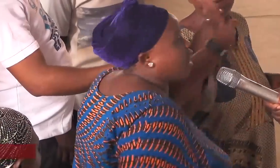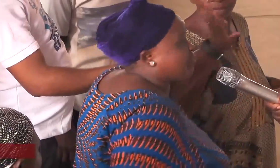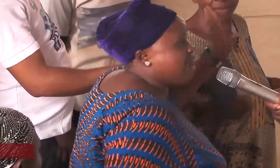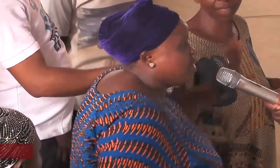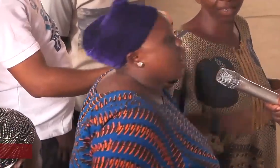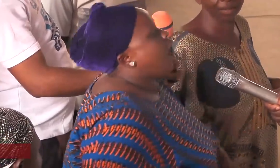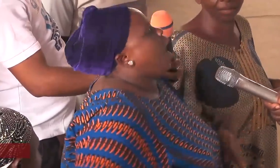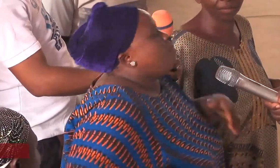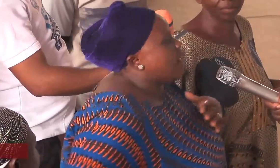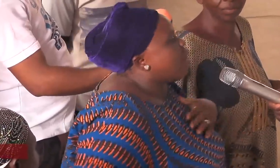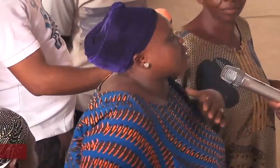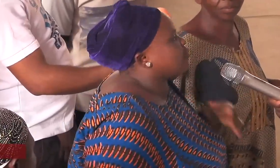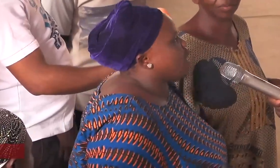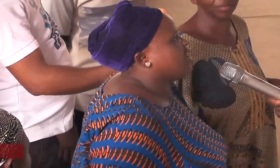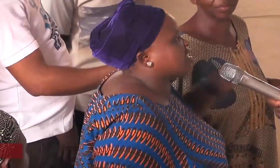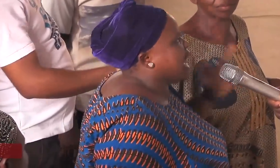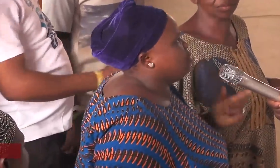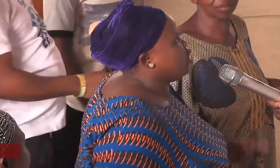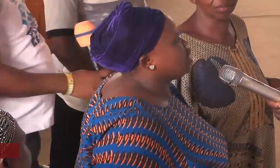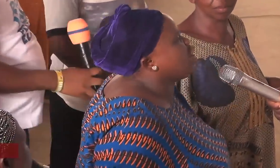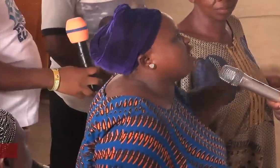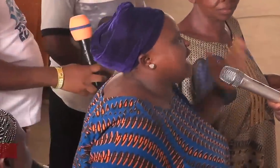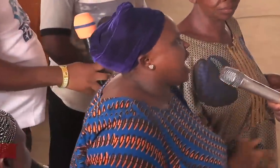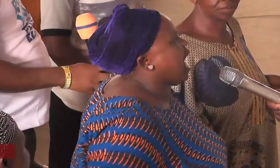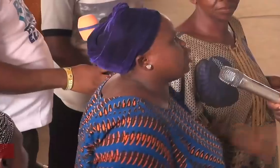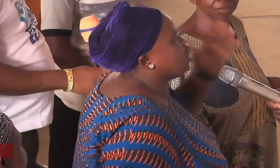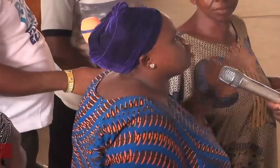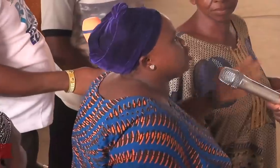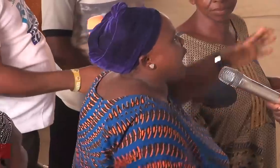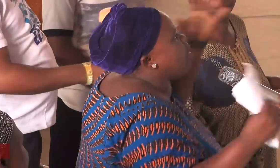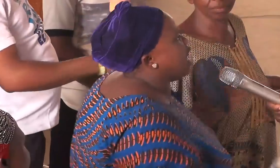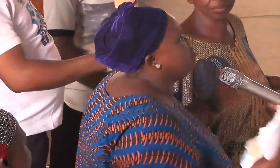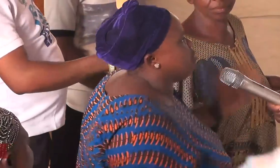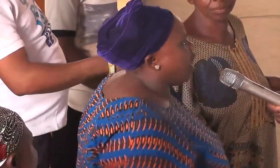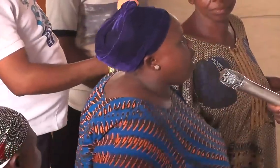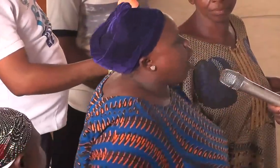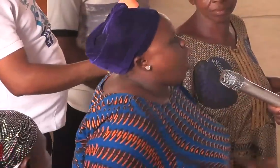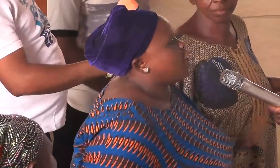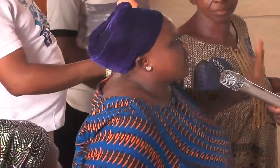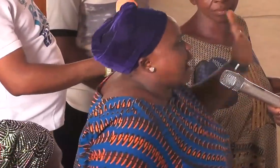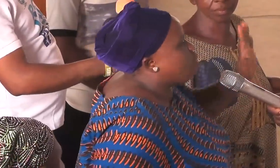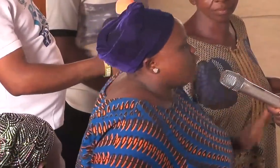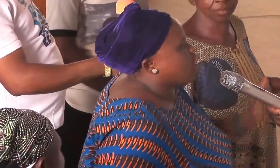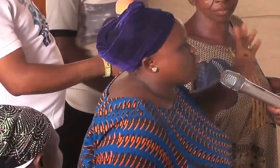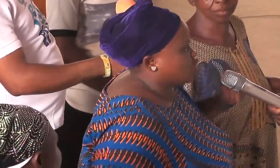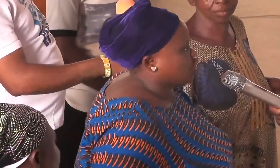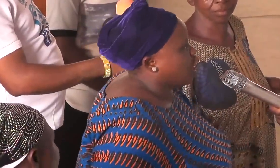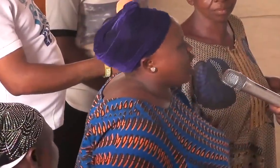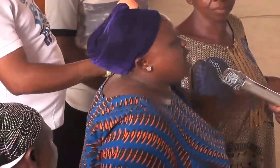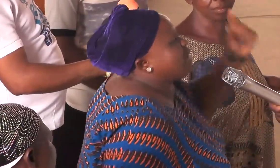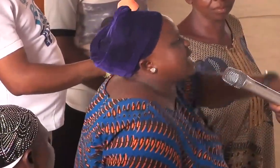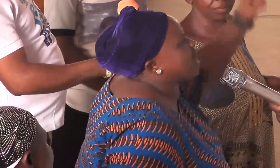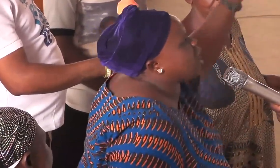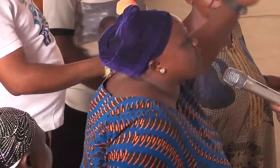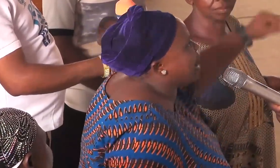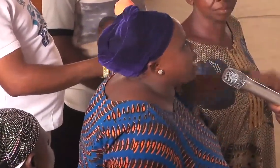so ro ka fun mommy mi mo wa so fun won mo ni sister mi mo ni ki lo de e yoju si awon mommy mi mo oni ki ma wori oni ko si nkankan